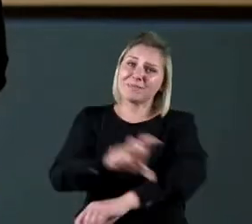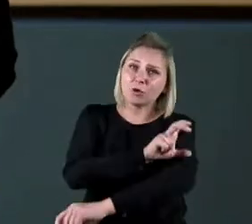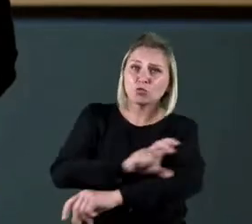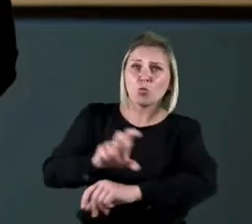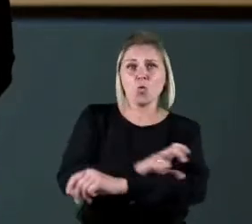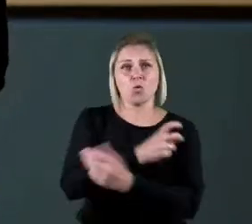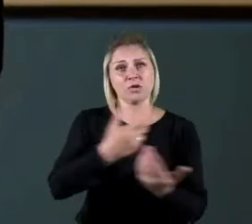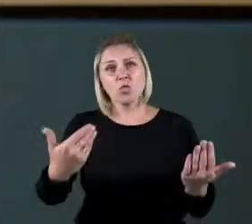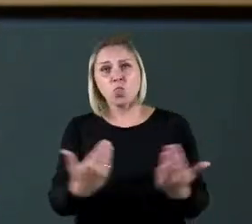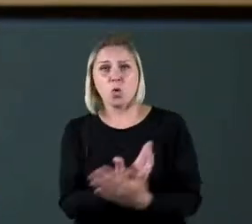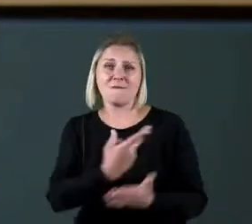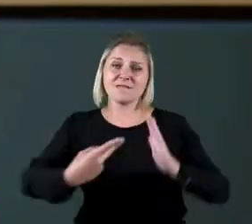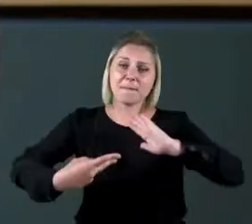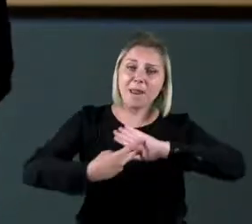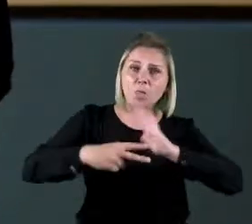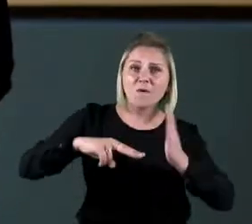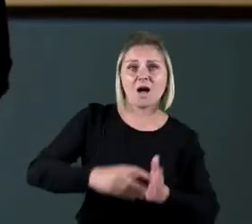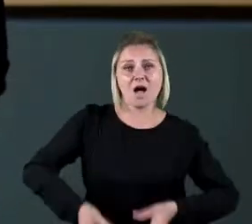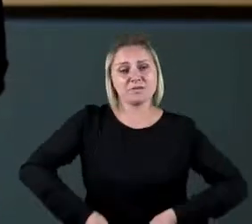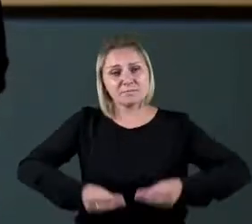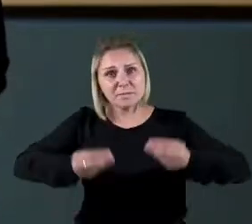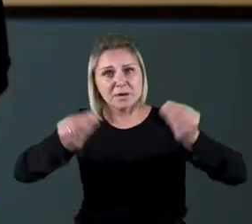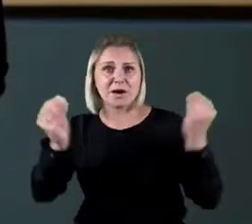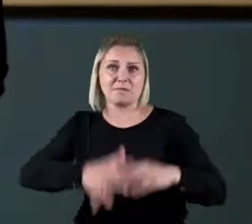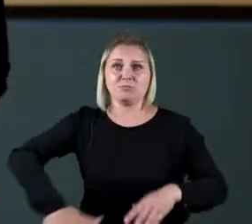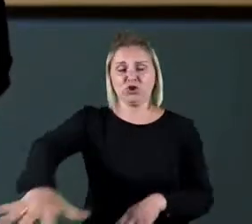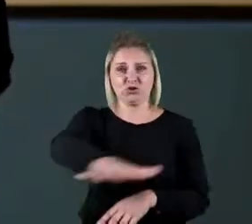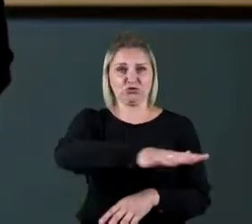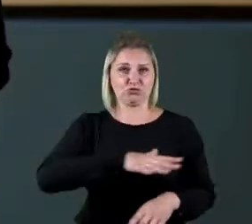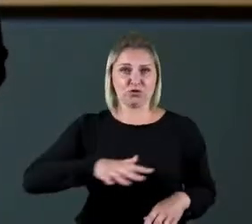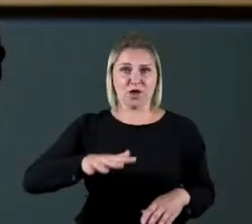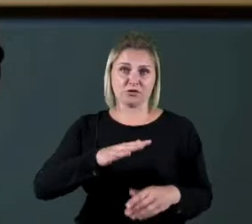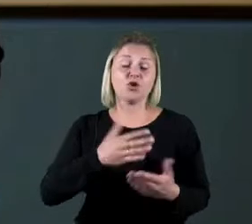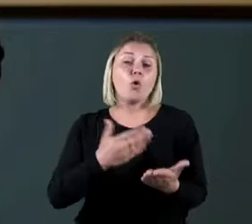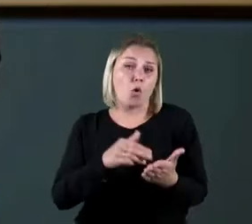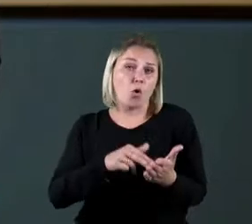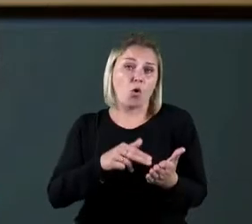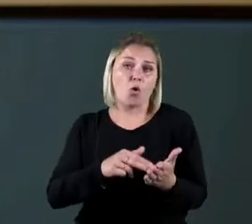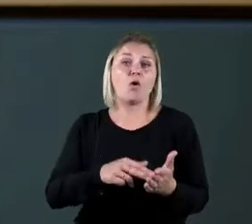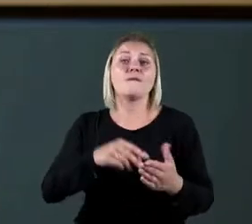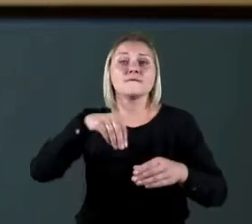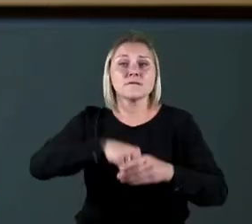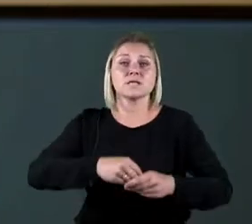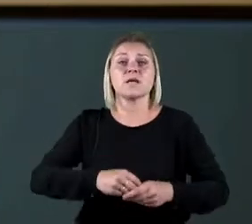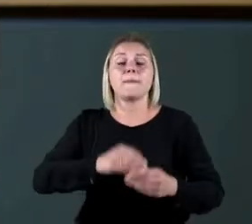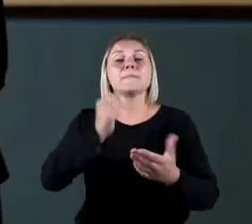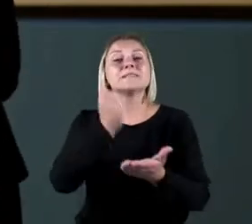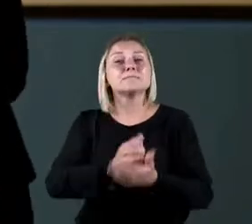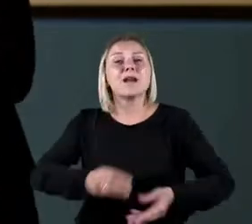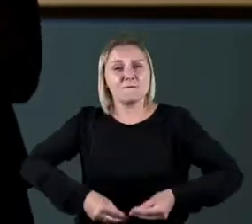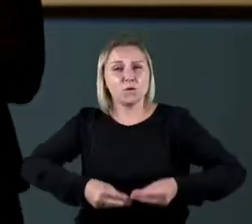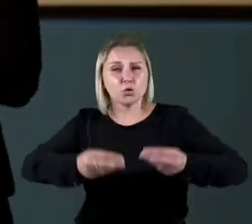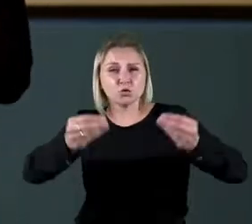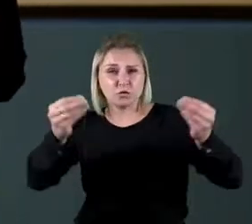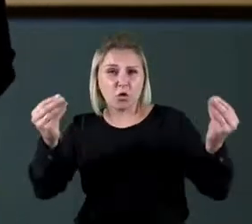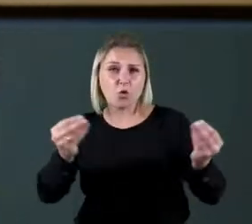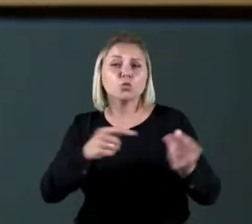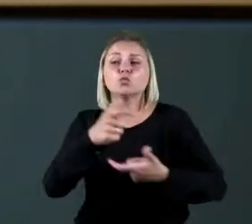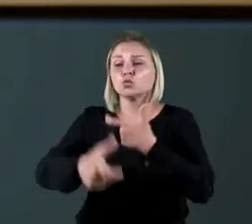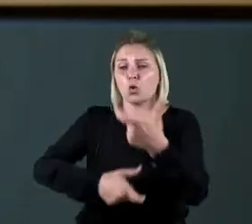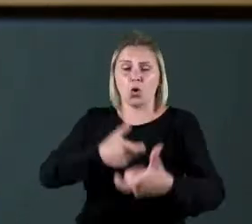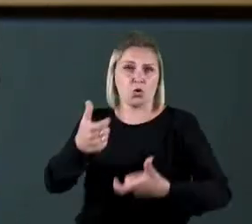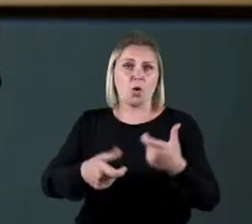infrastructure planning. And here, through our Agency for Land Development in Casol, we're also present here